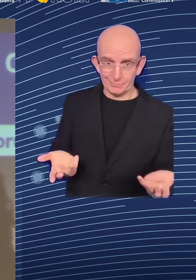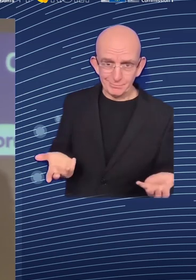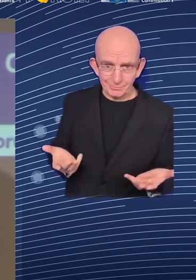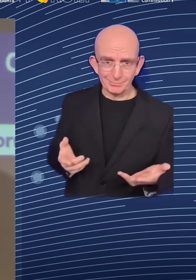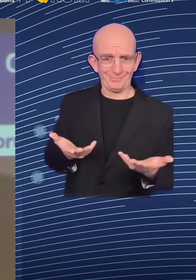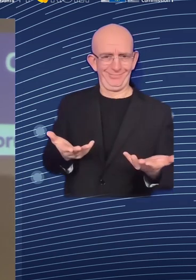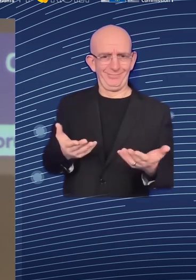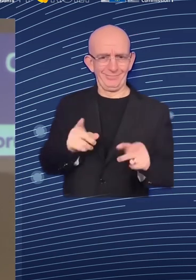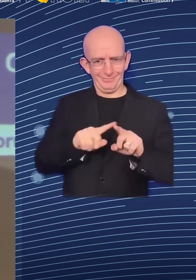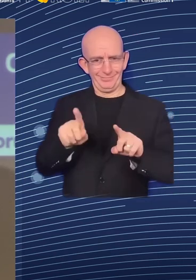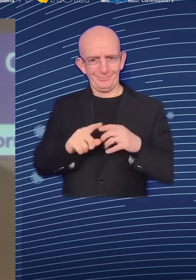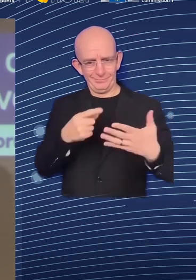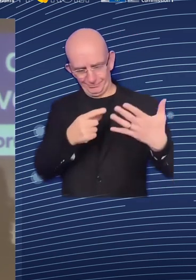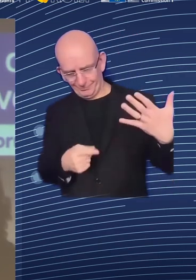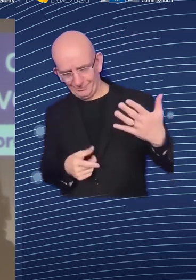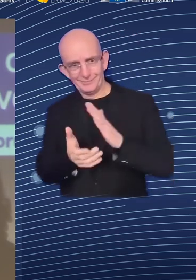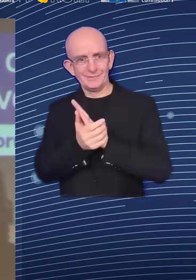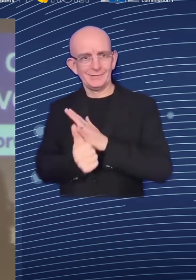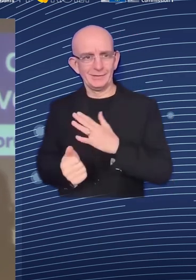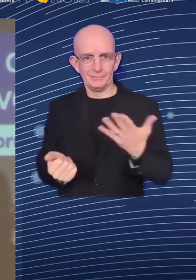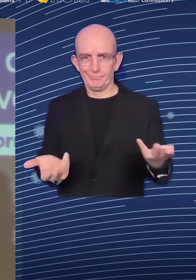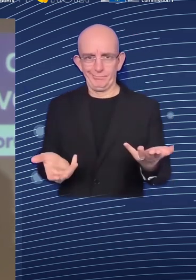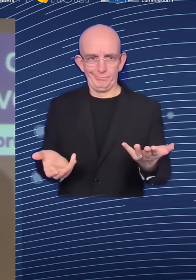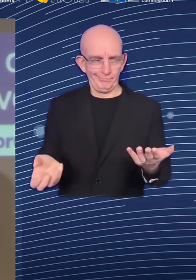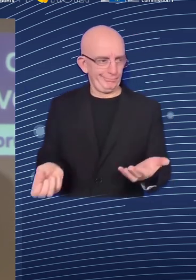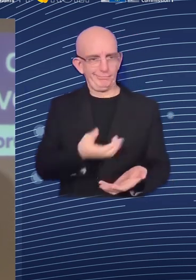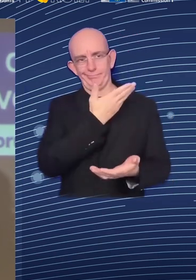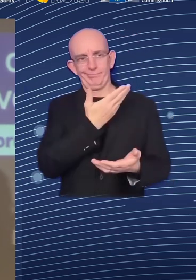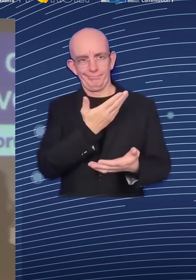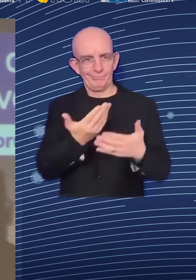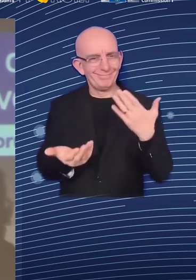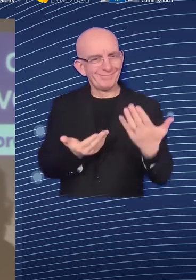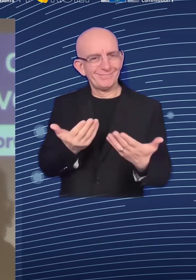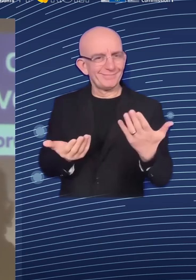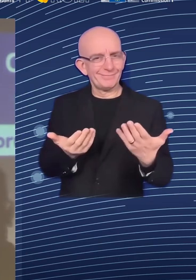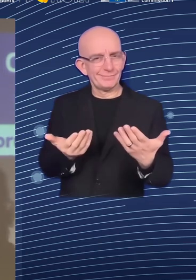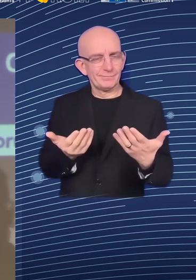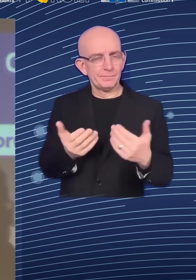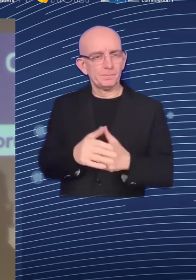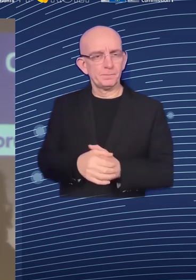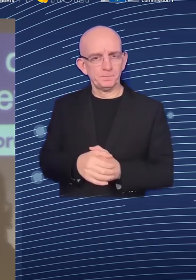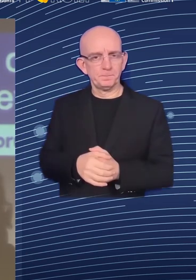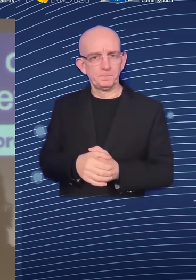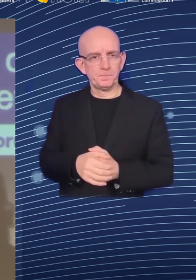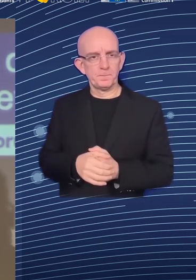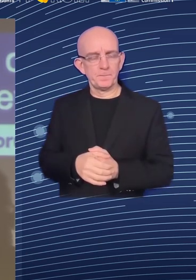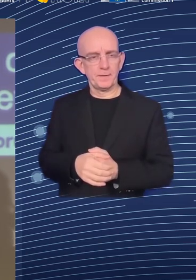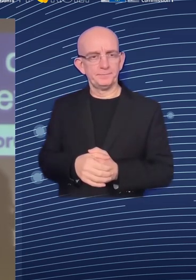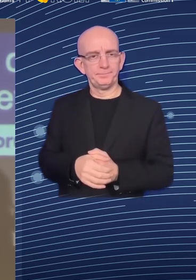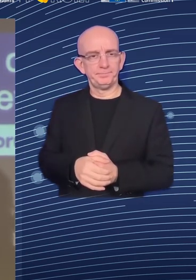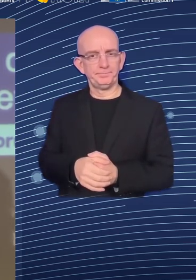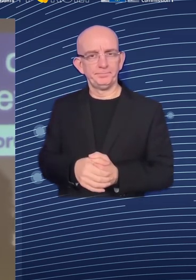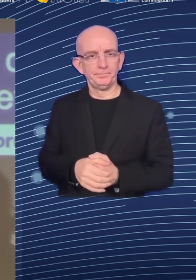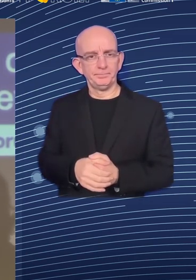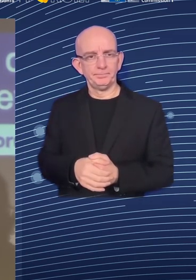So that's it. But concerning digital skills, we also need to choose